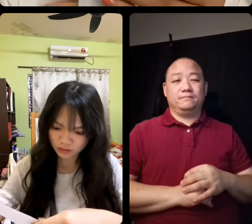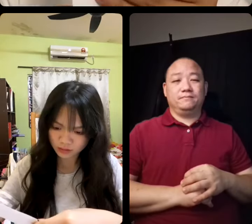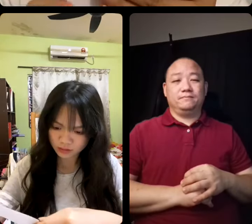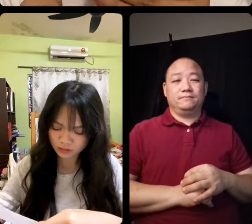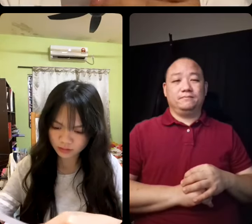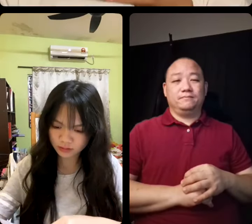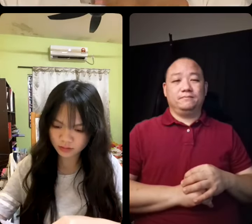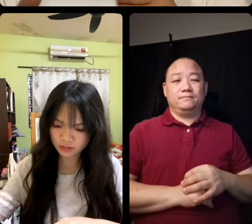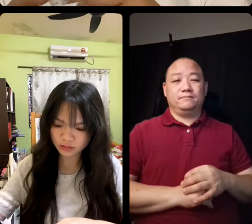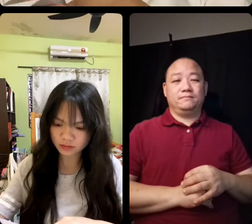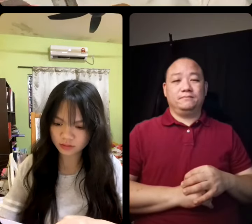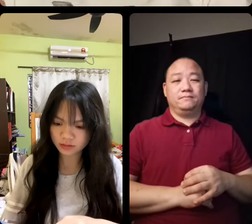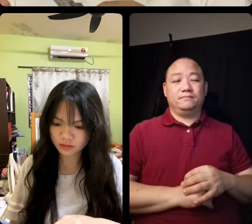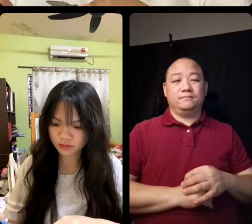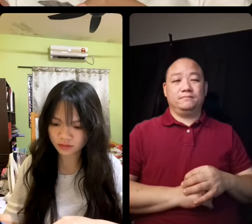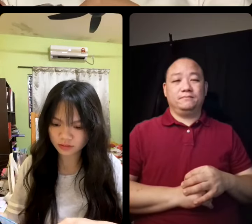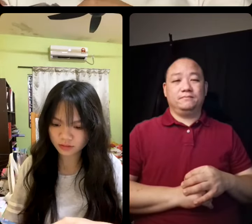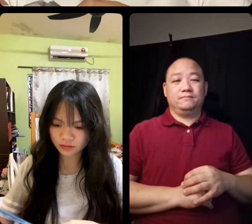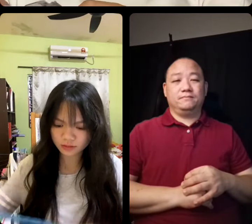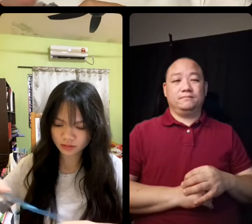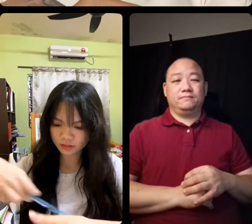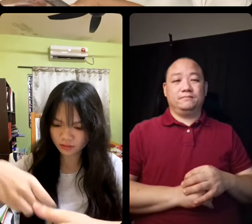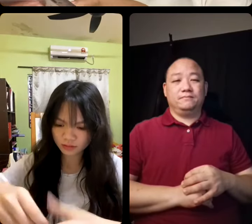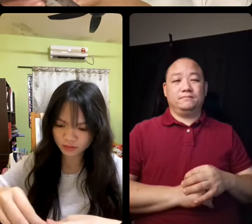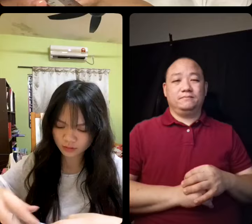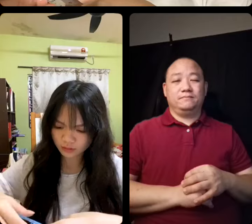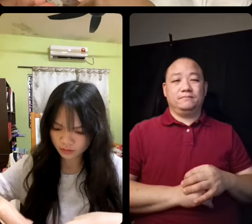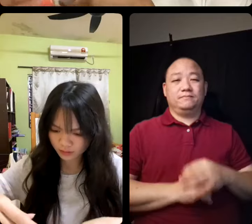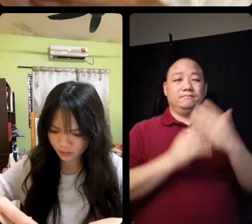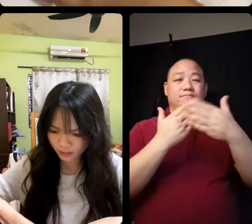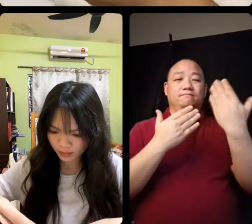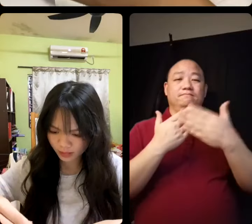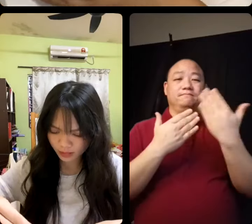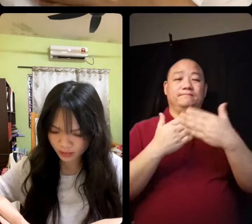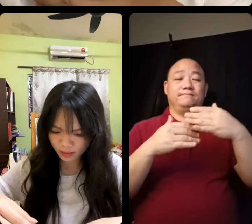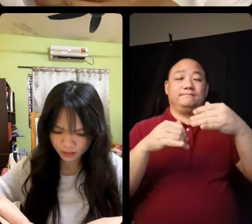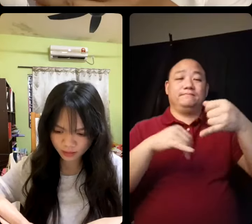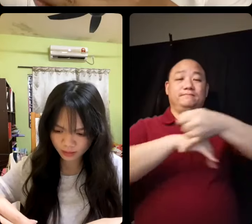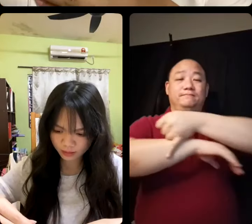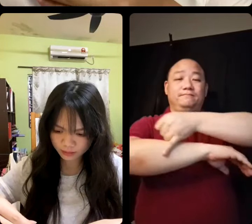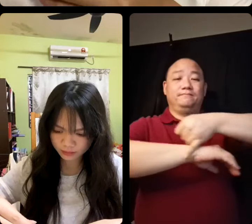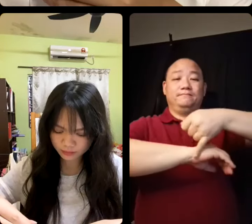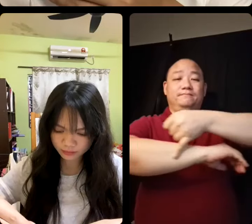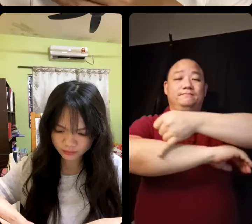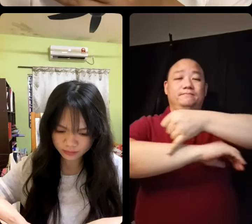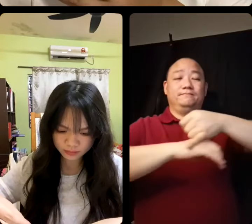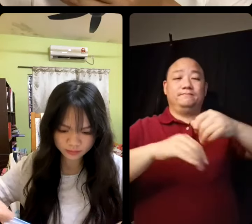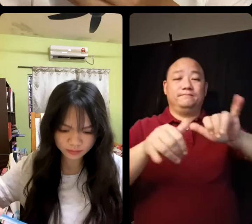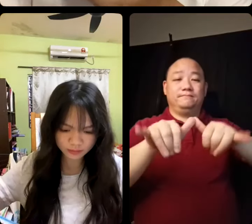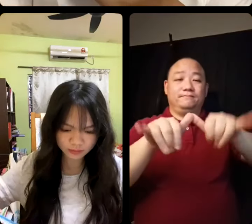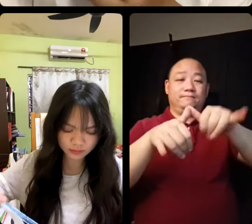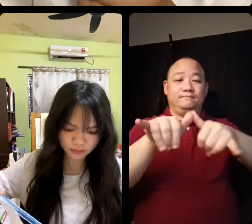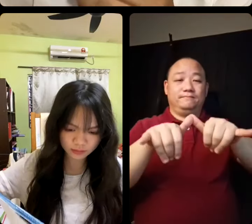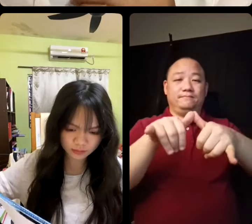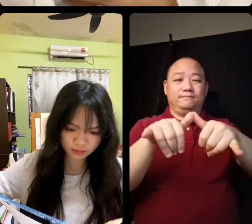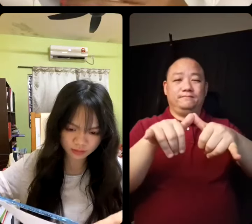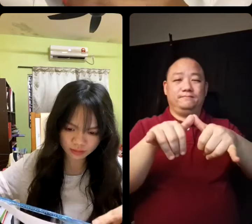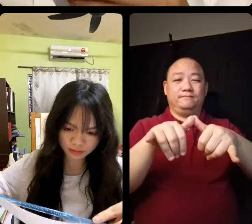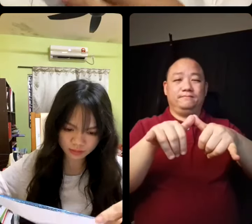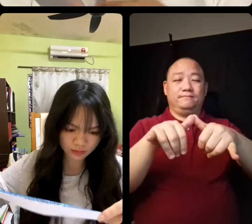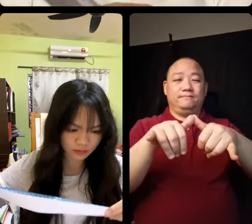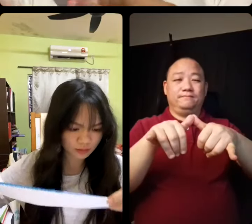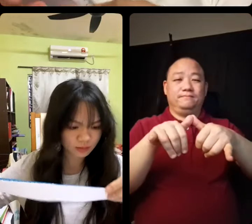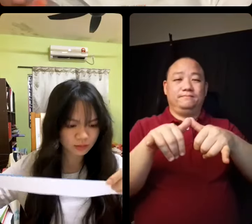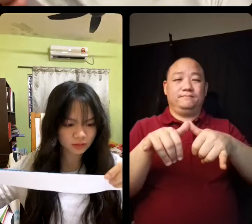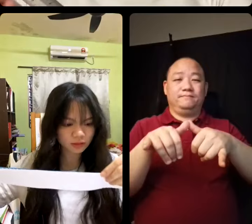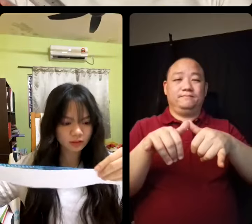15. Okay, just very simple, right? You can just measure it and you can even mark it, your 15 cm. So you can mark